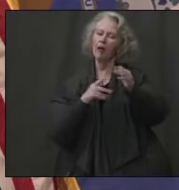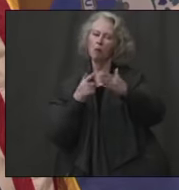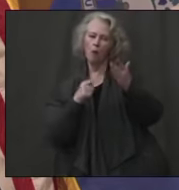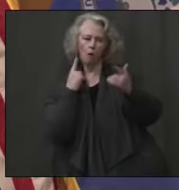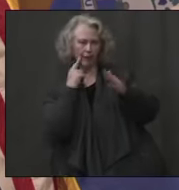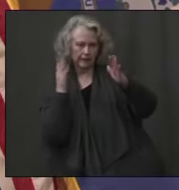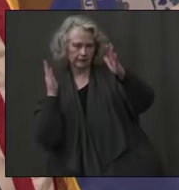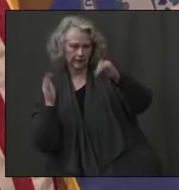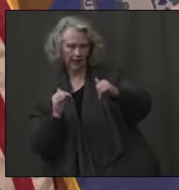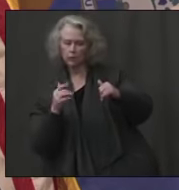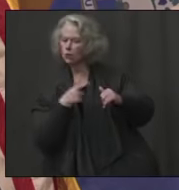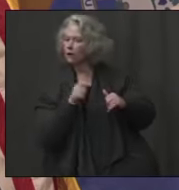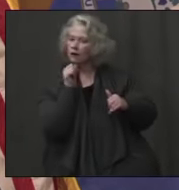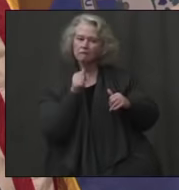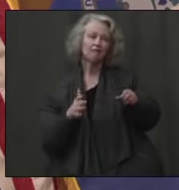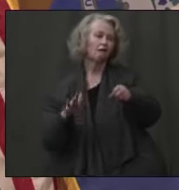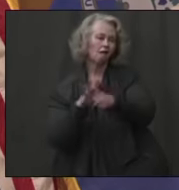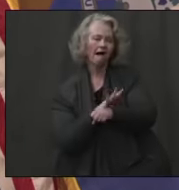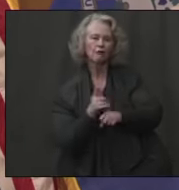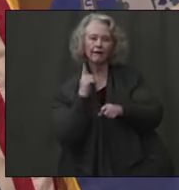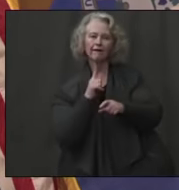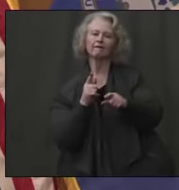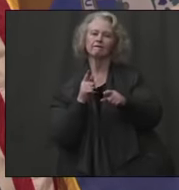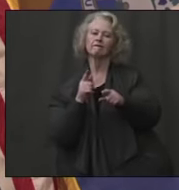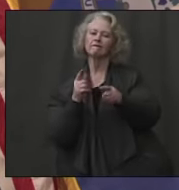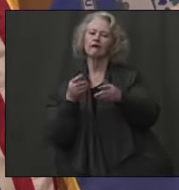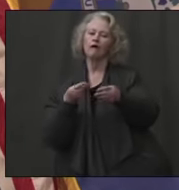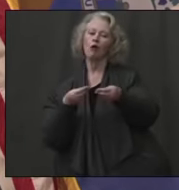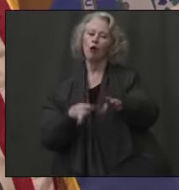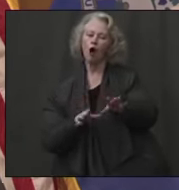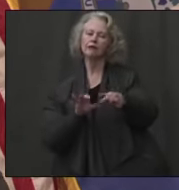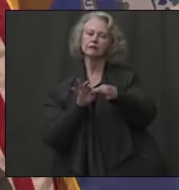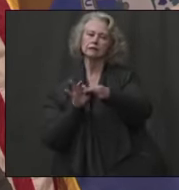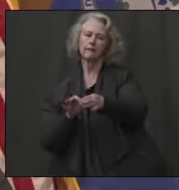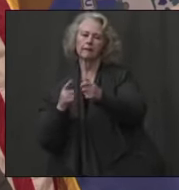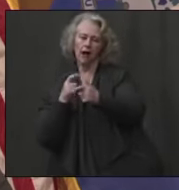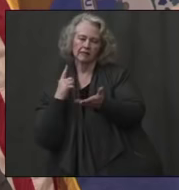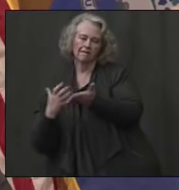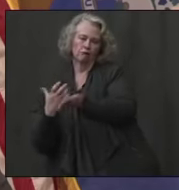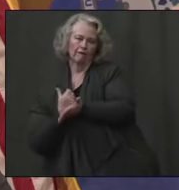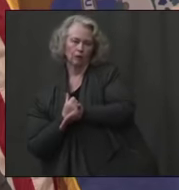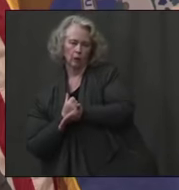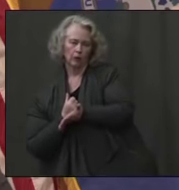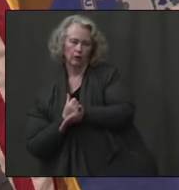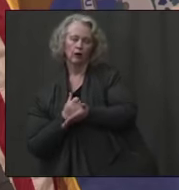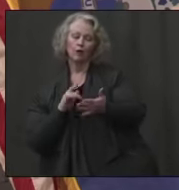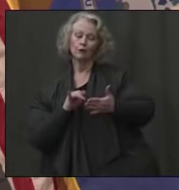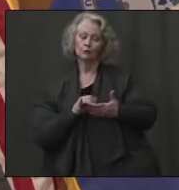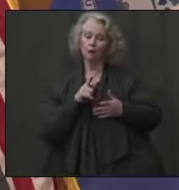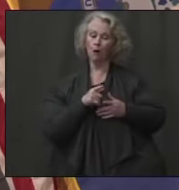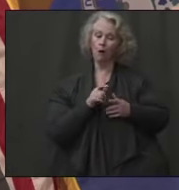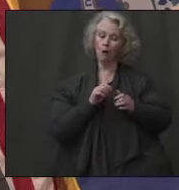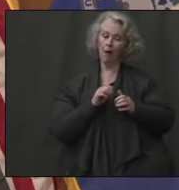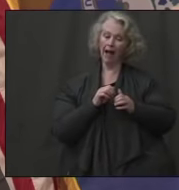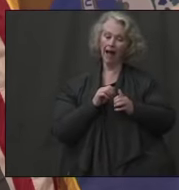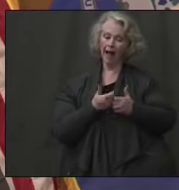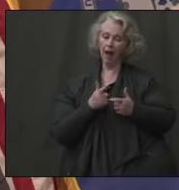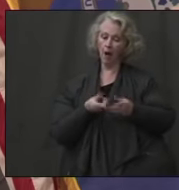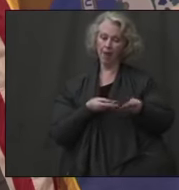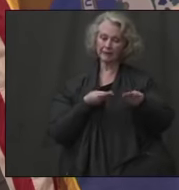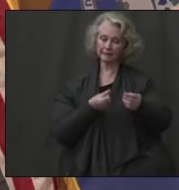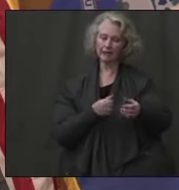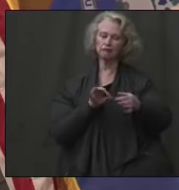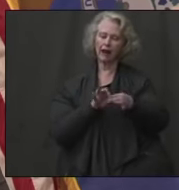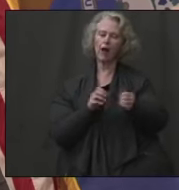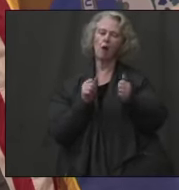any revenue loss. And so the impact to the state for COVID costs is really anything that's